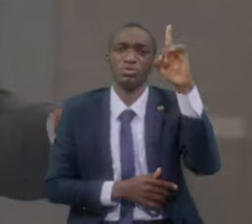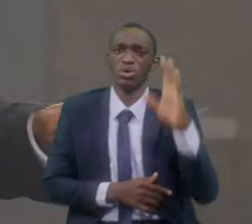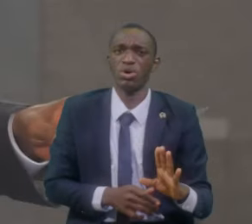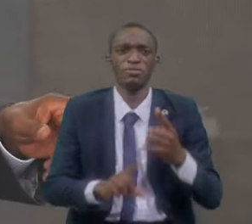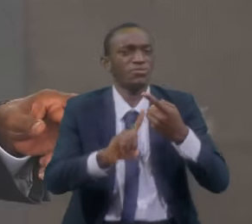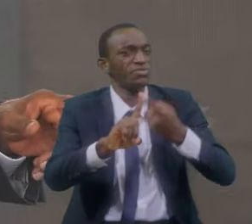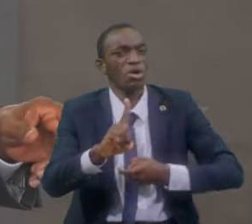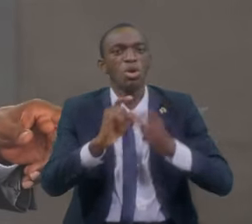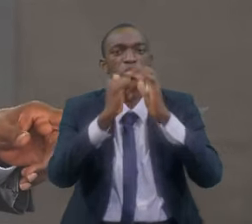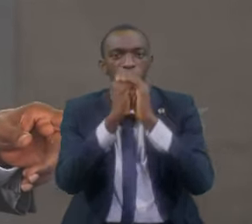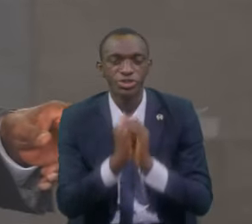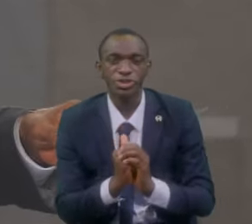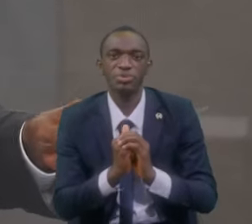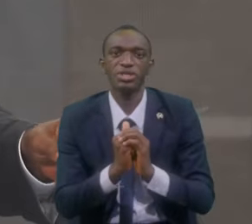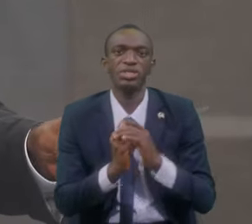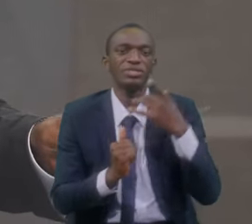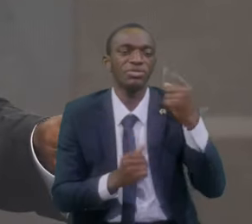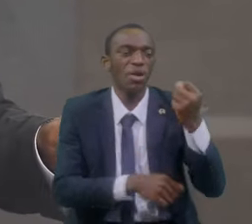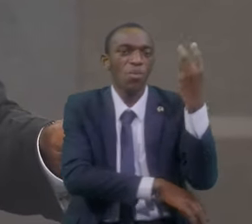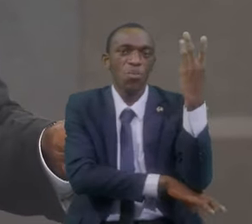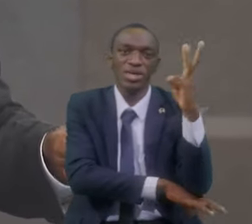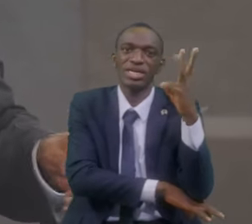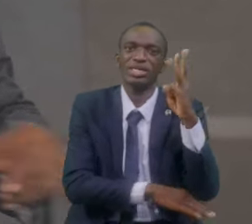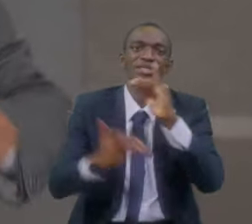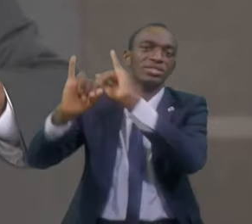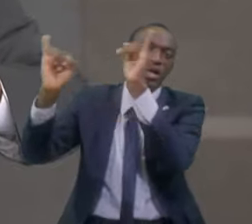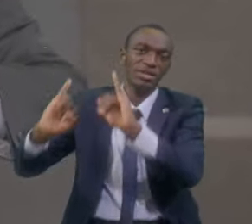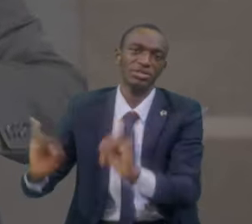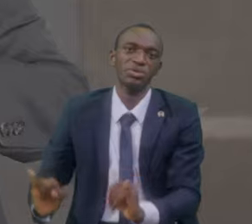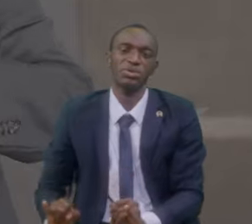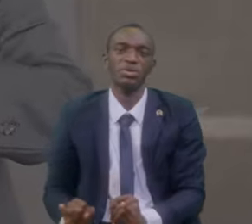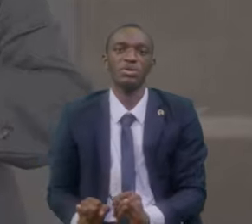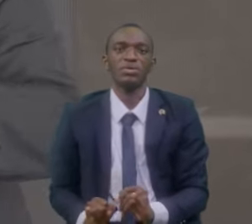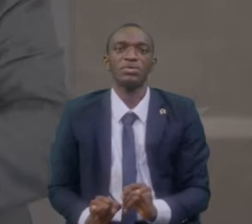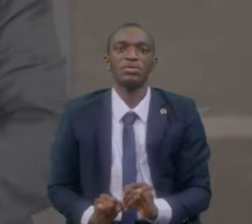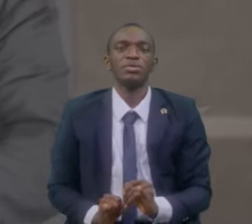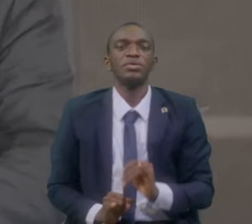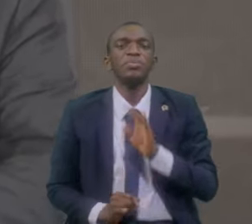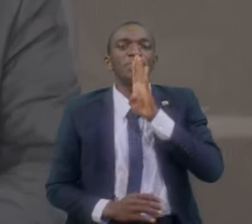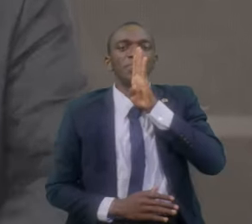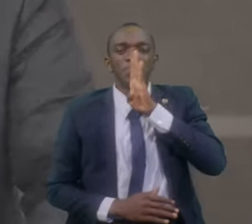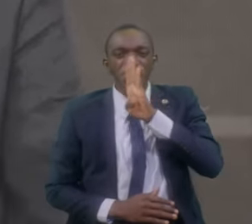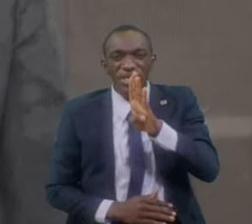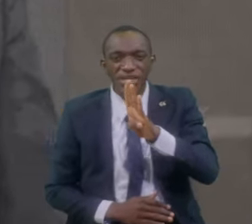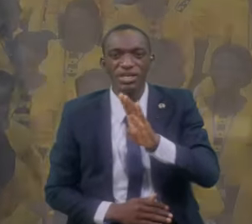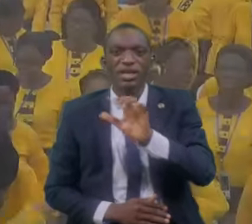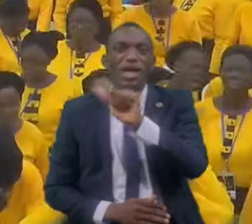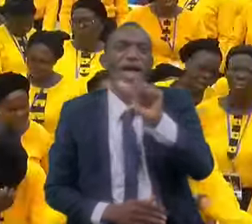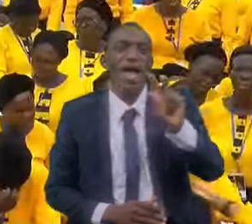worshiping the wilderness idol. Be an